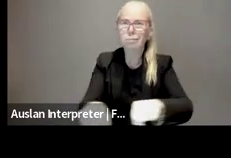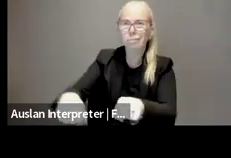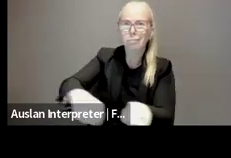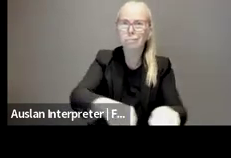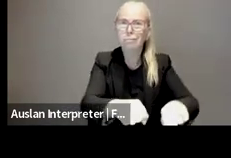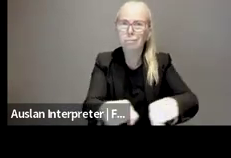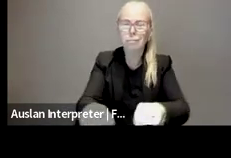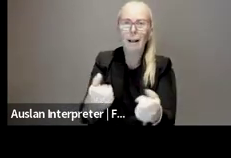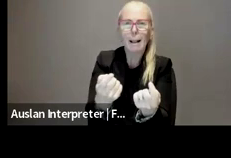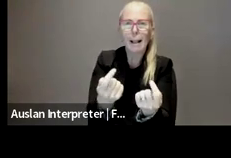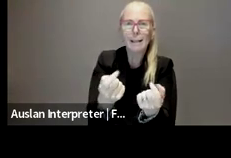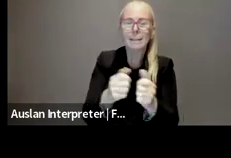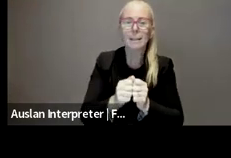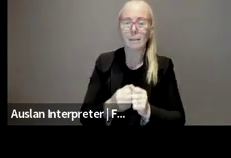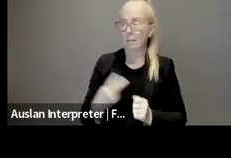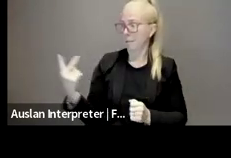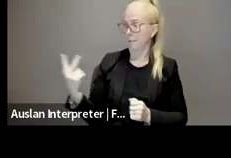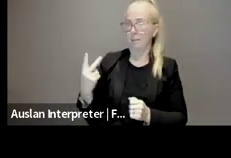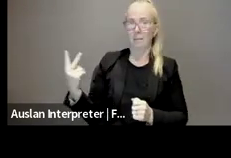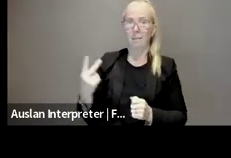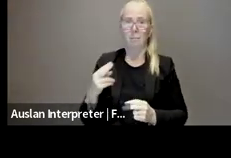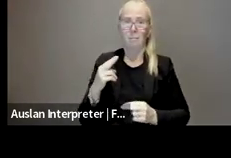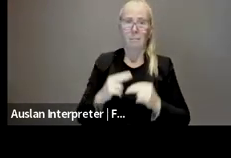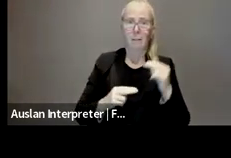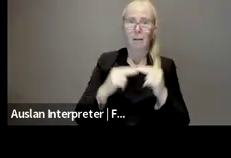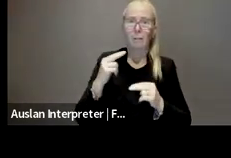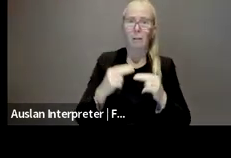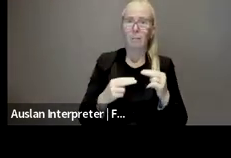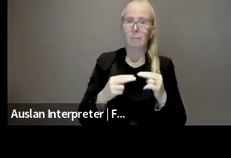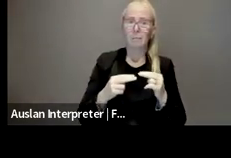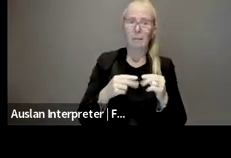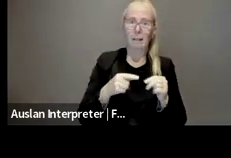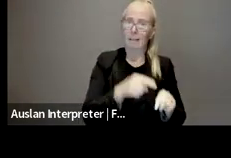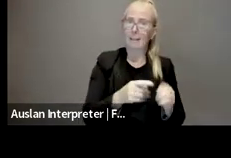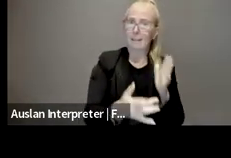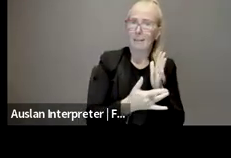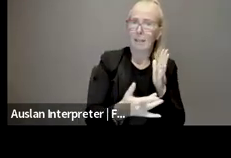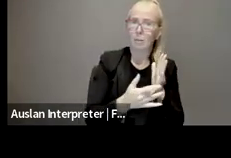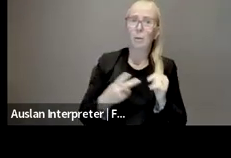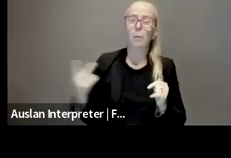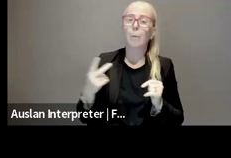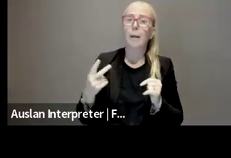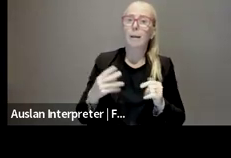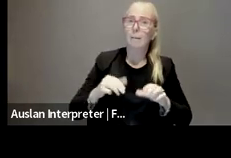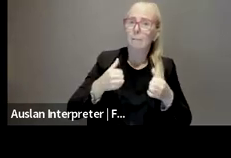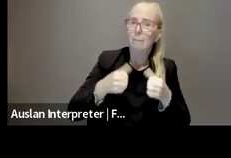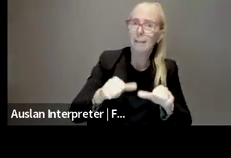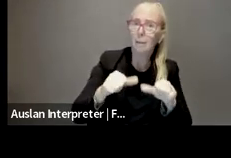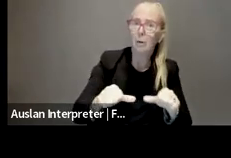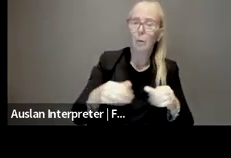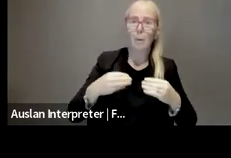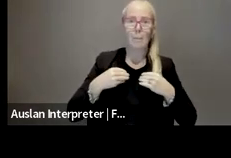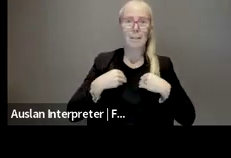knowledge in physiotherapy, business and engineering have allowed us to uniquely understand and fix this